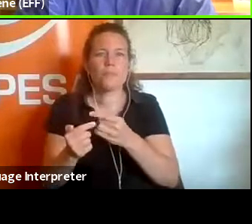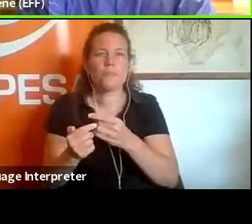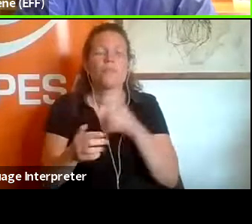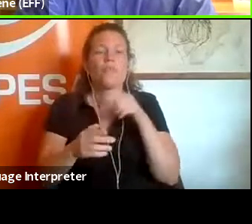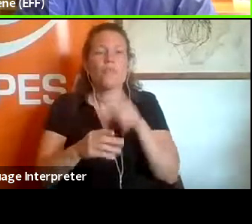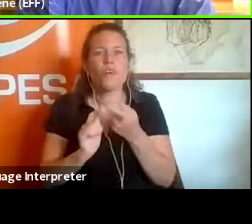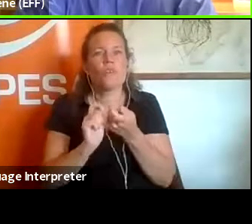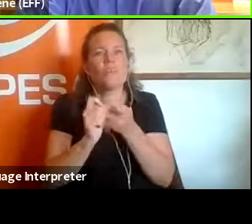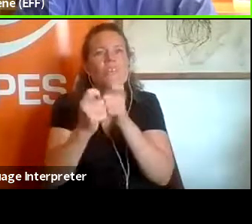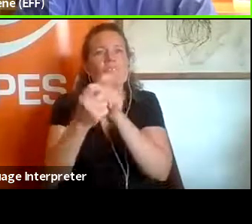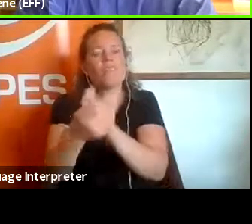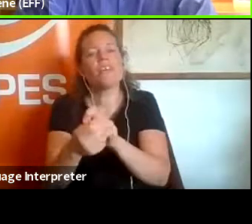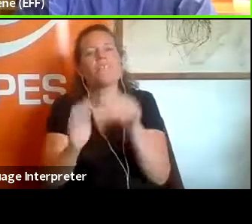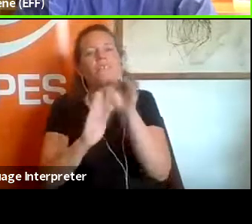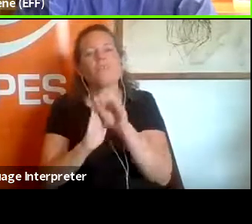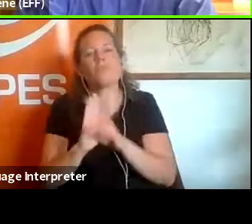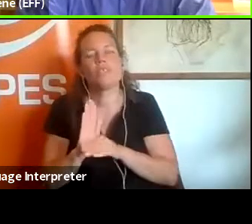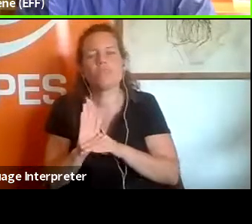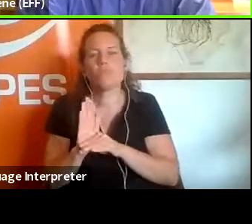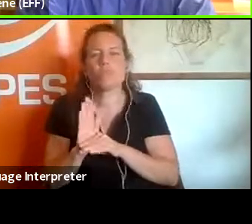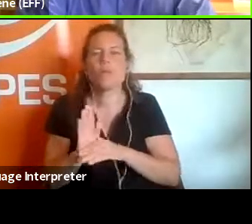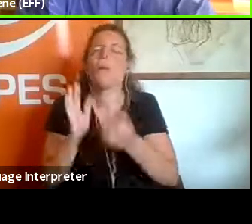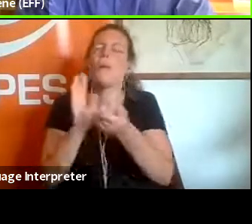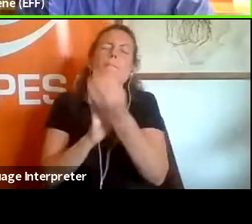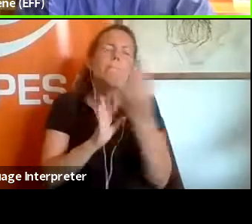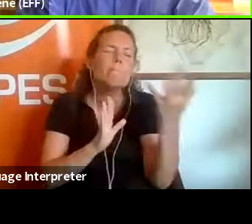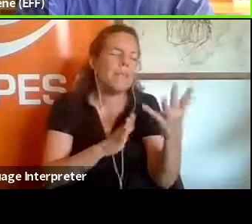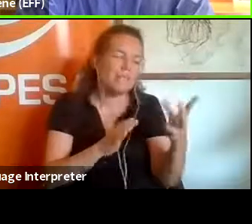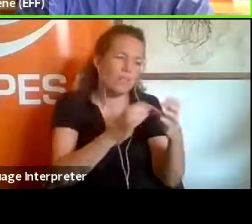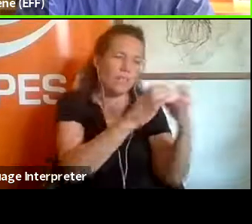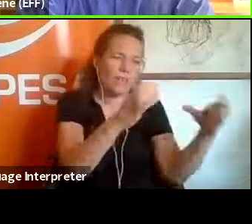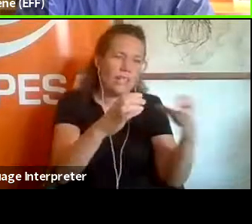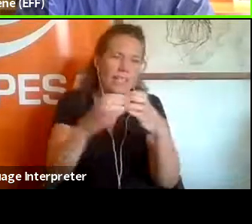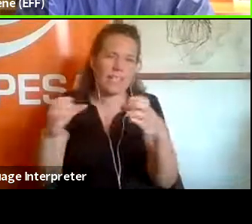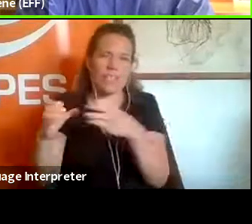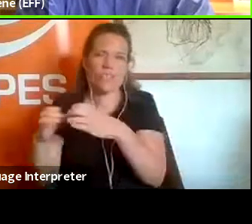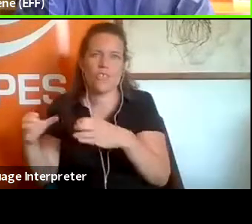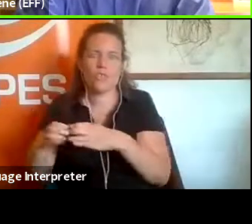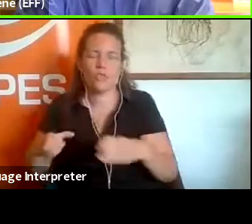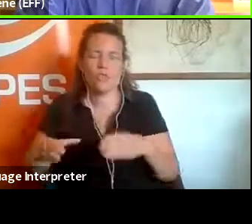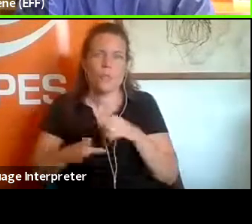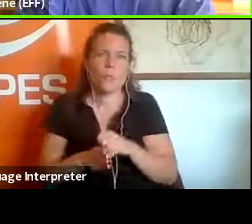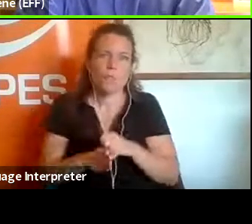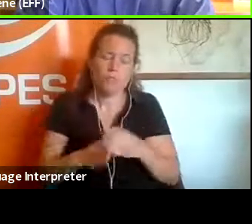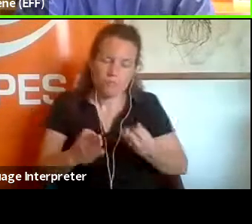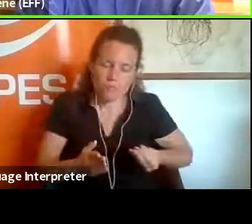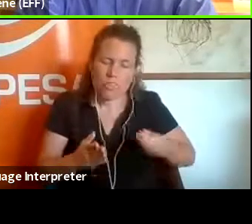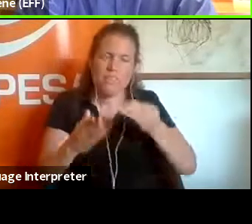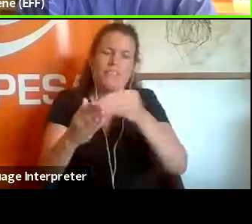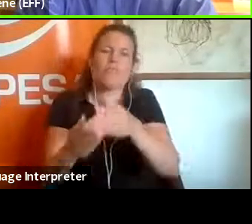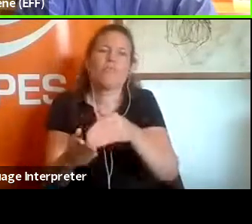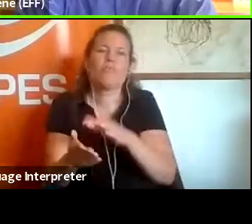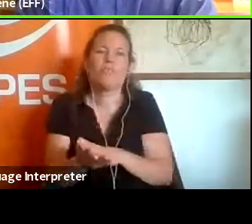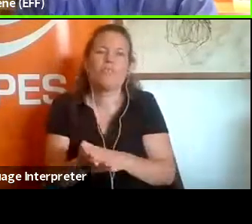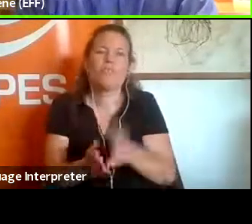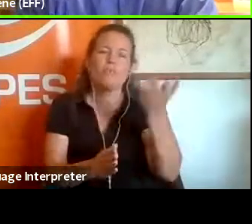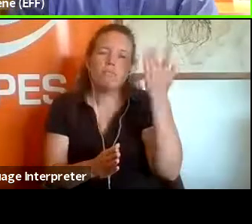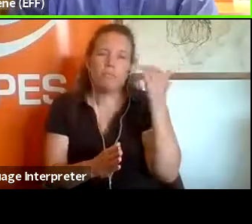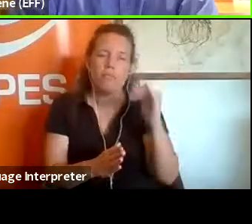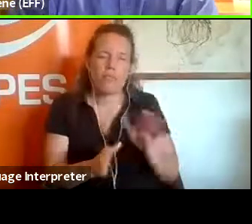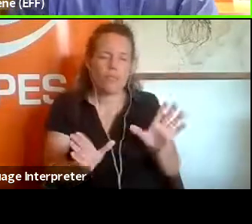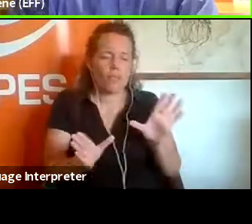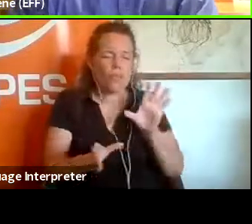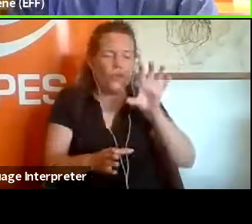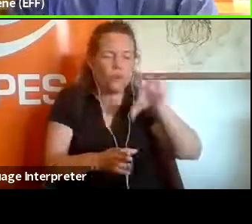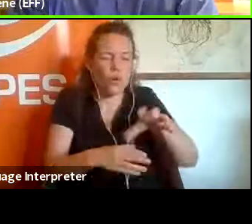revising the principles. There are many organizations that are involved. There was a core group of organizations that